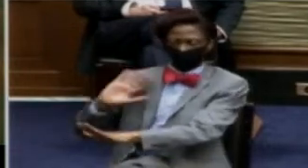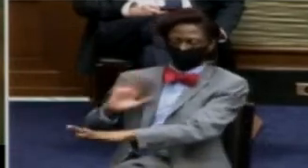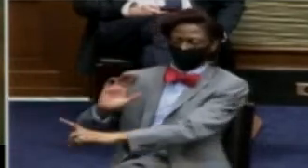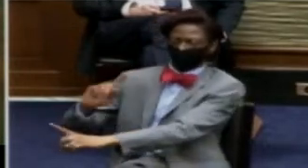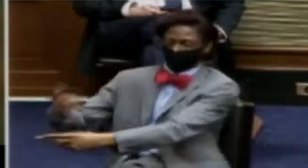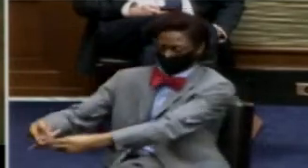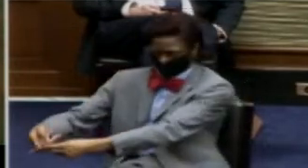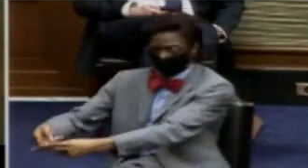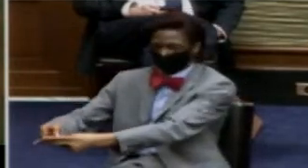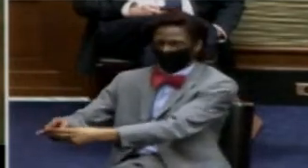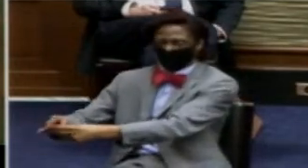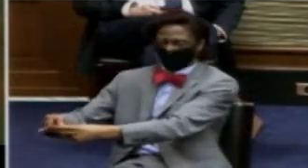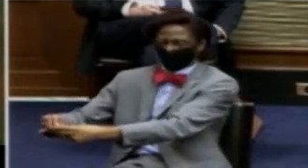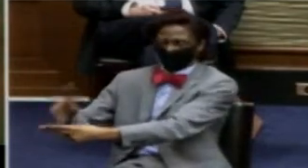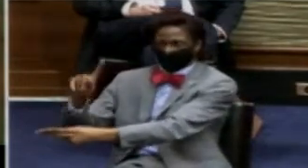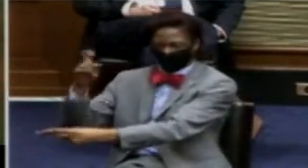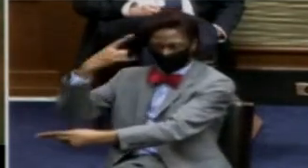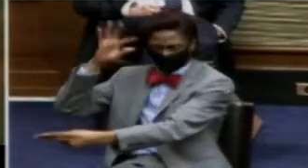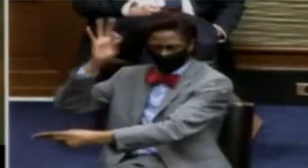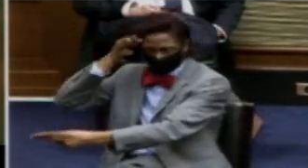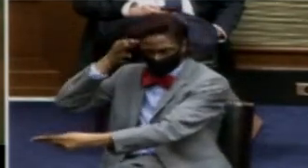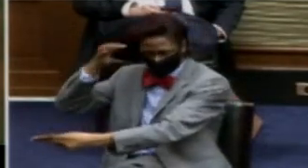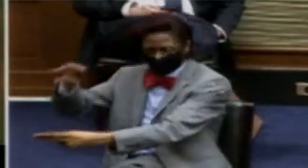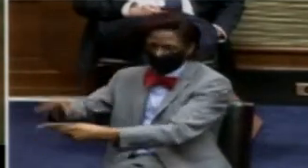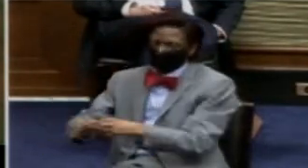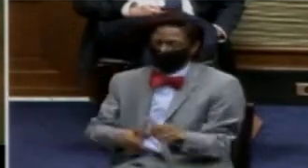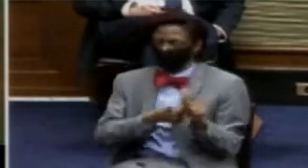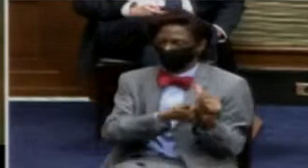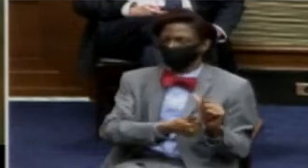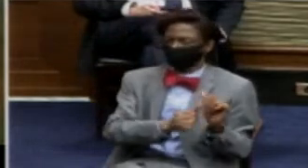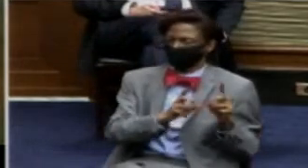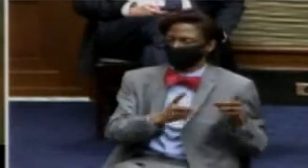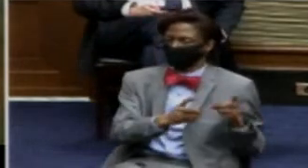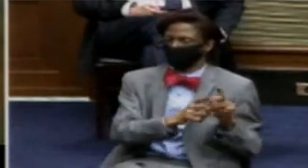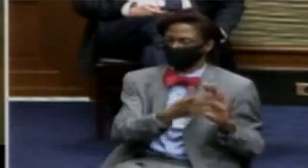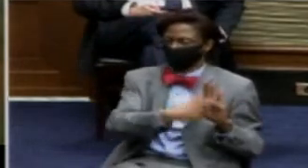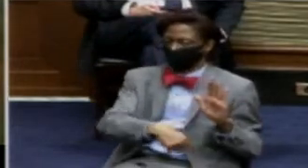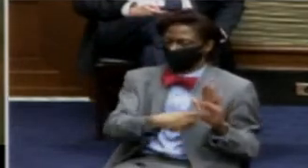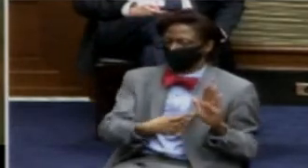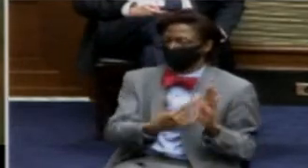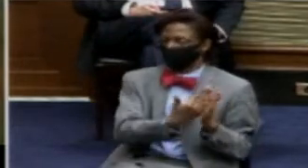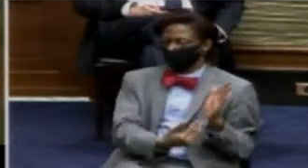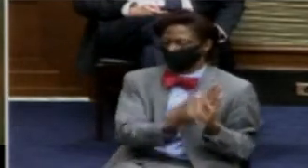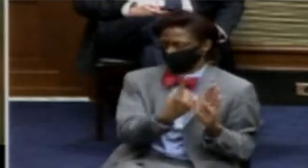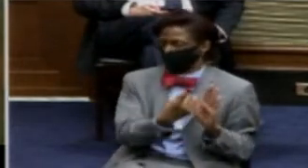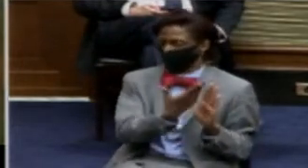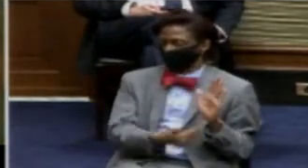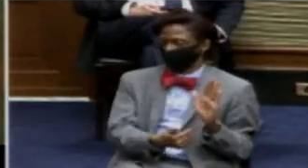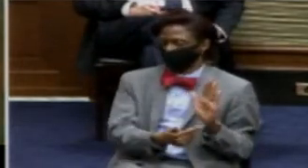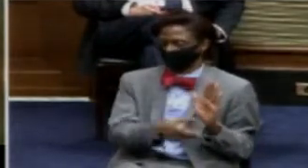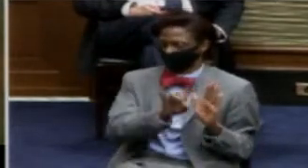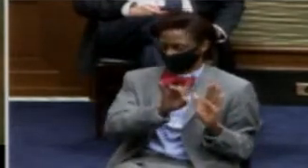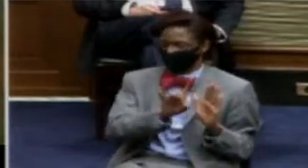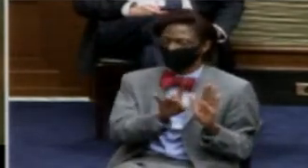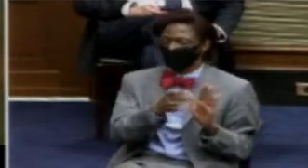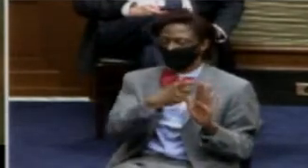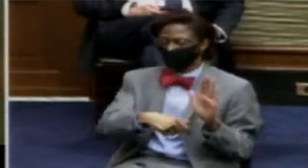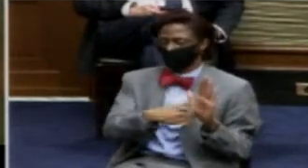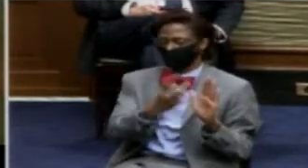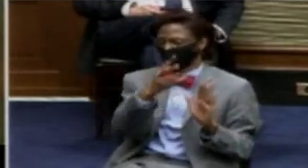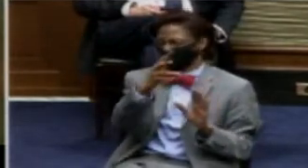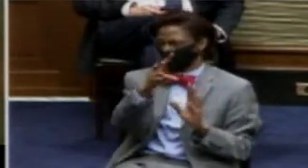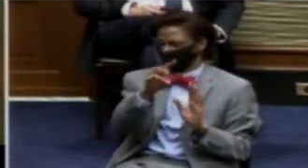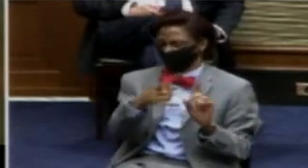federal government, pursuant to the District Clause, found in Article 1, Section 8, Clause 17 of the